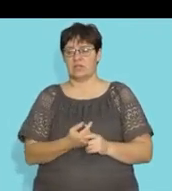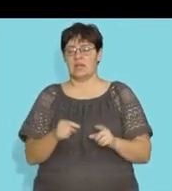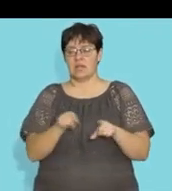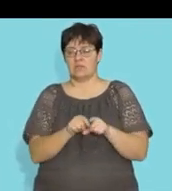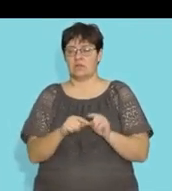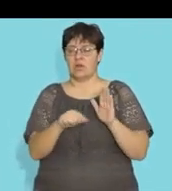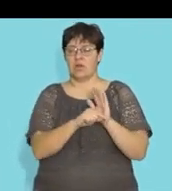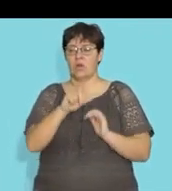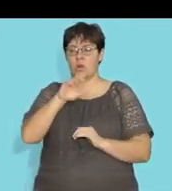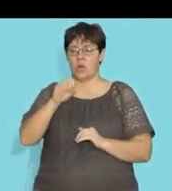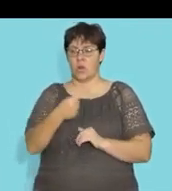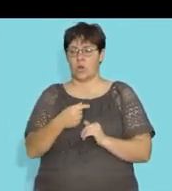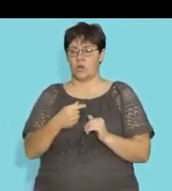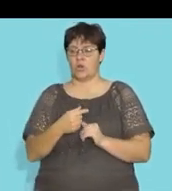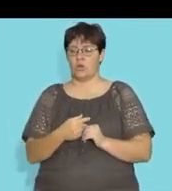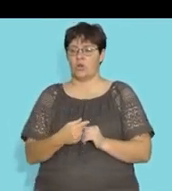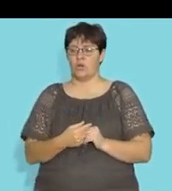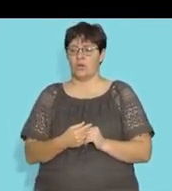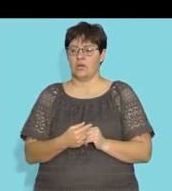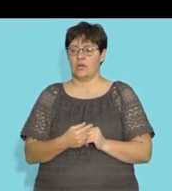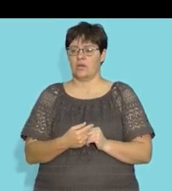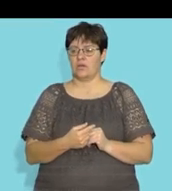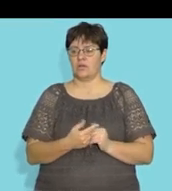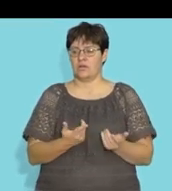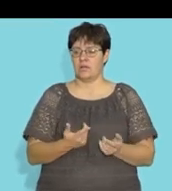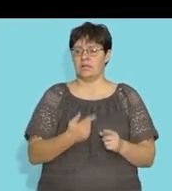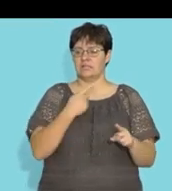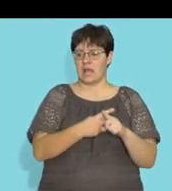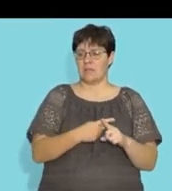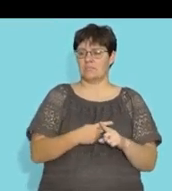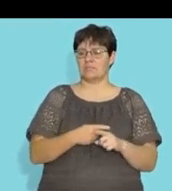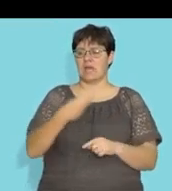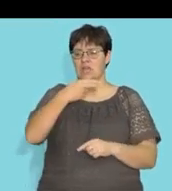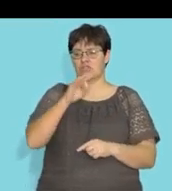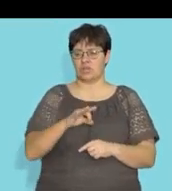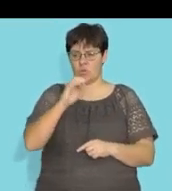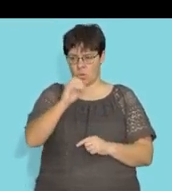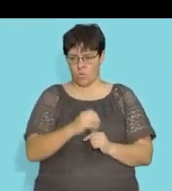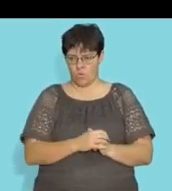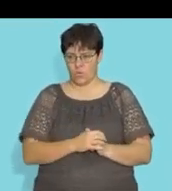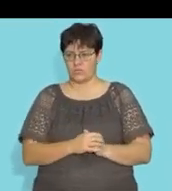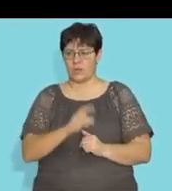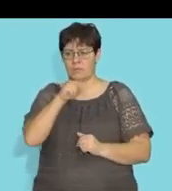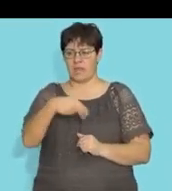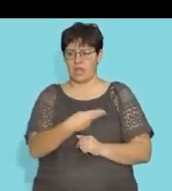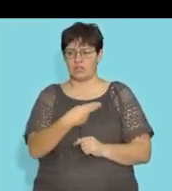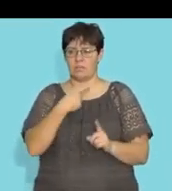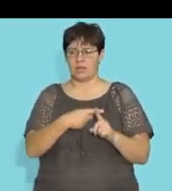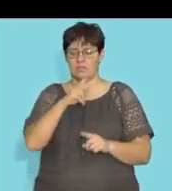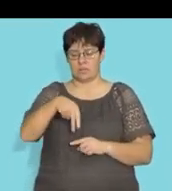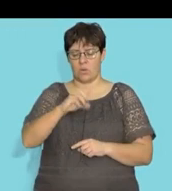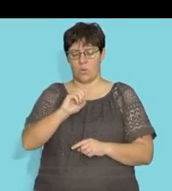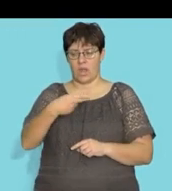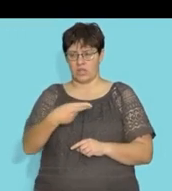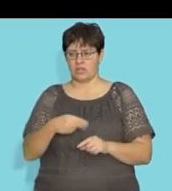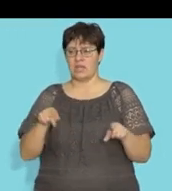by the minus log is equal to minus log times hydronium ion concentration. We spoke about pH plus pOH,